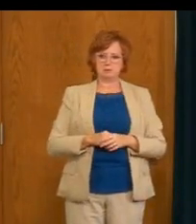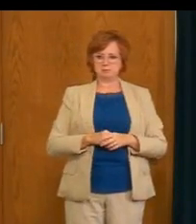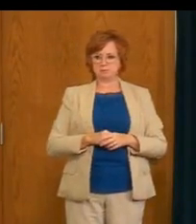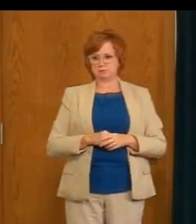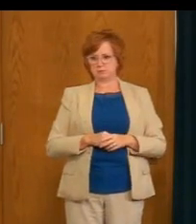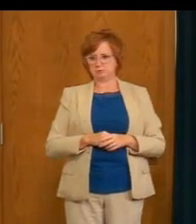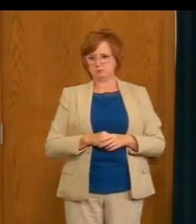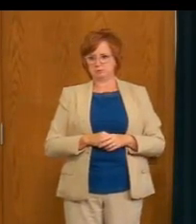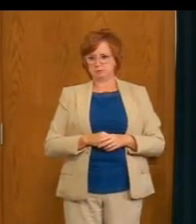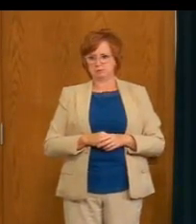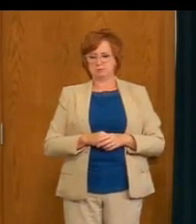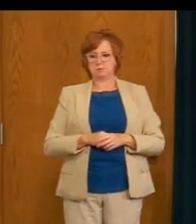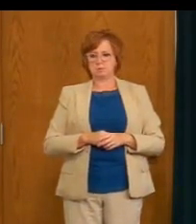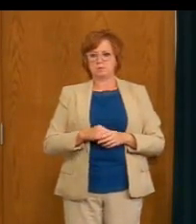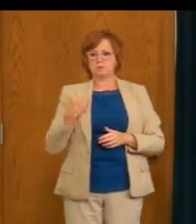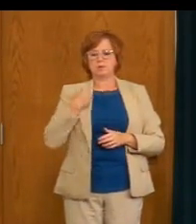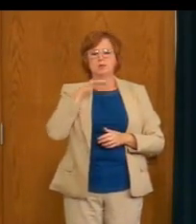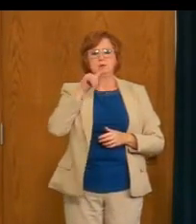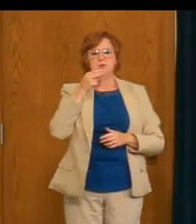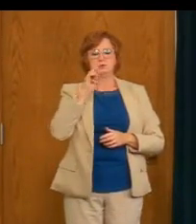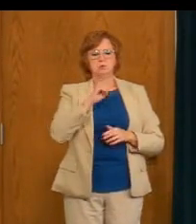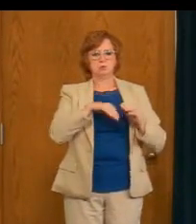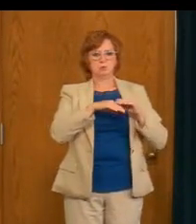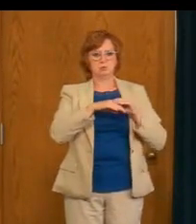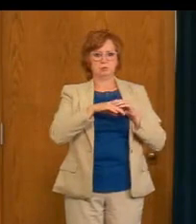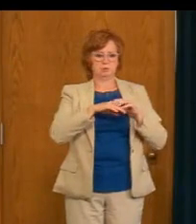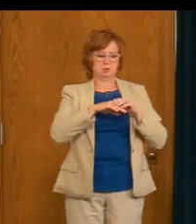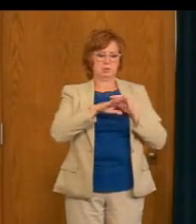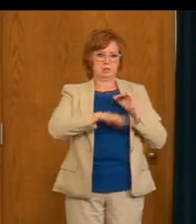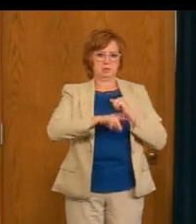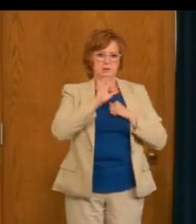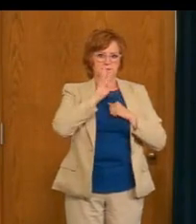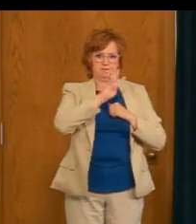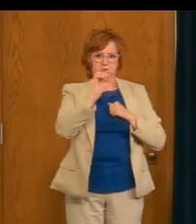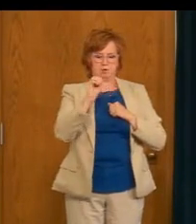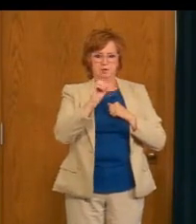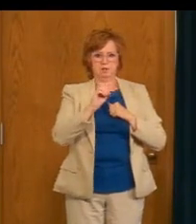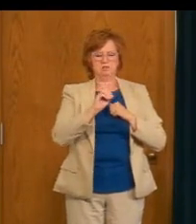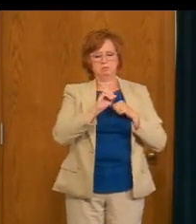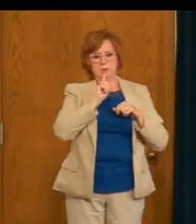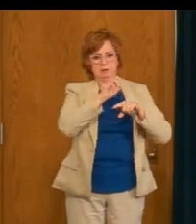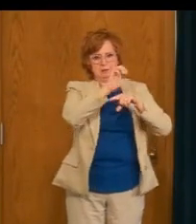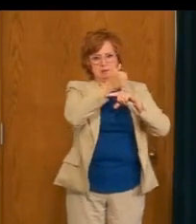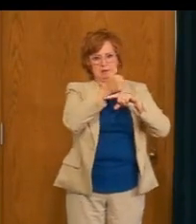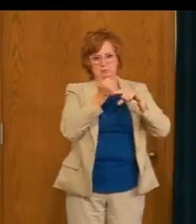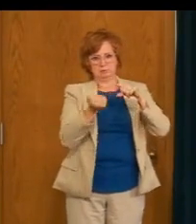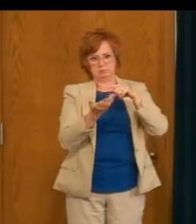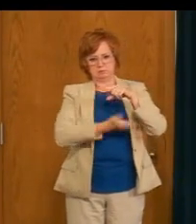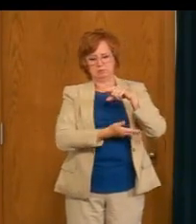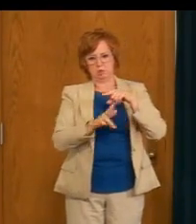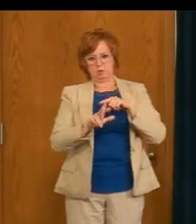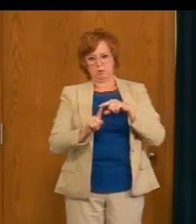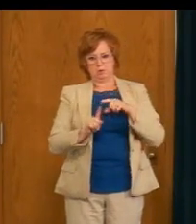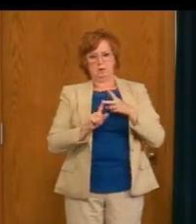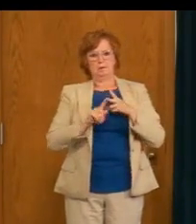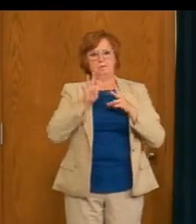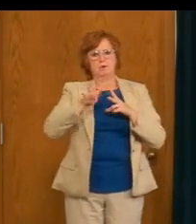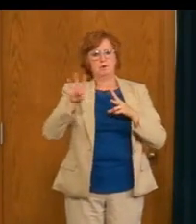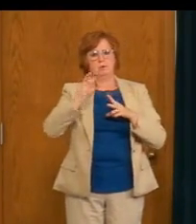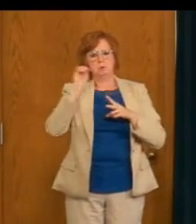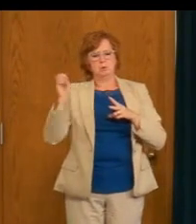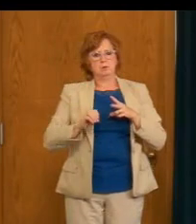40 years old, so 10 out of 31, and 44% of the ICU hospitalizations in